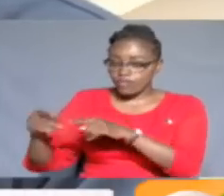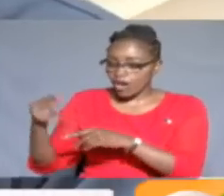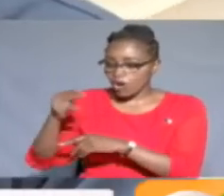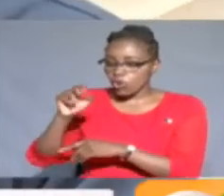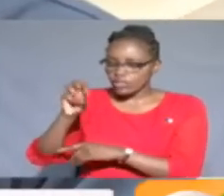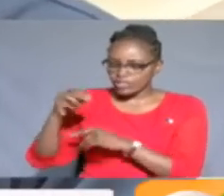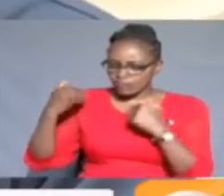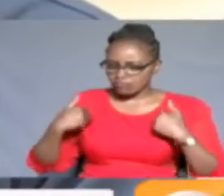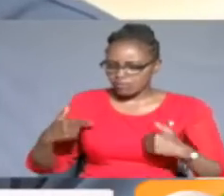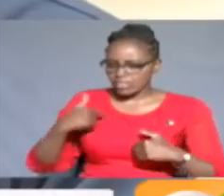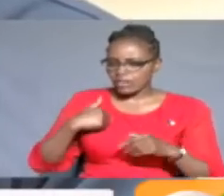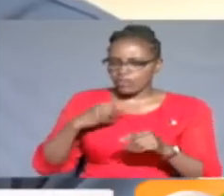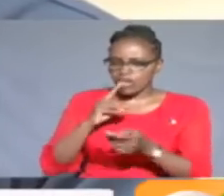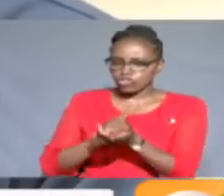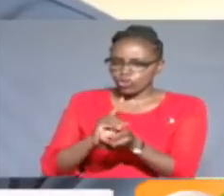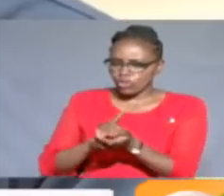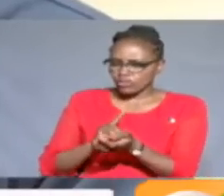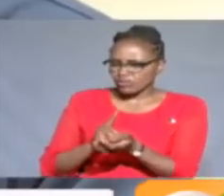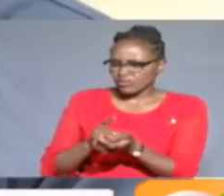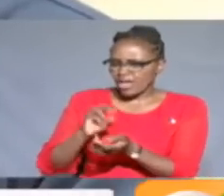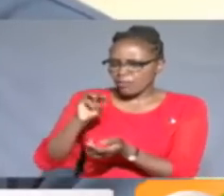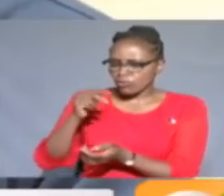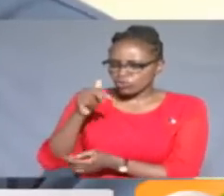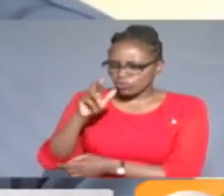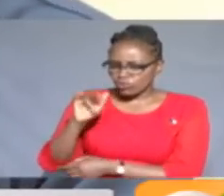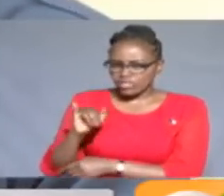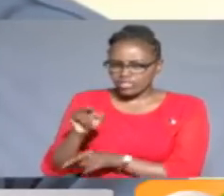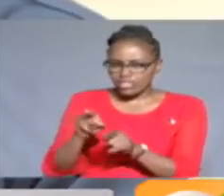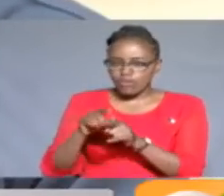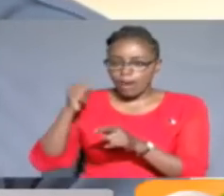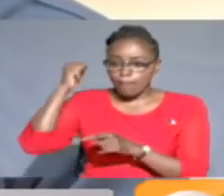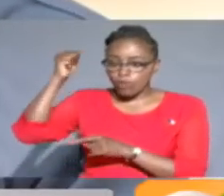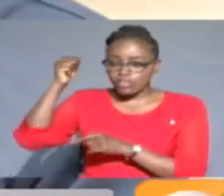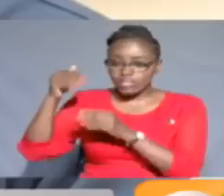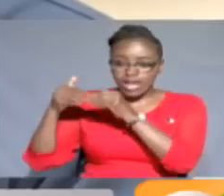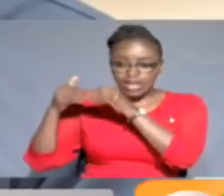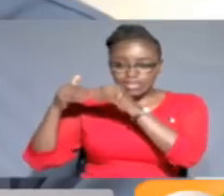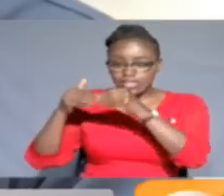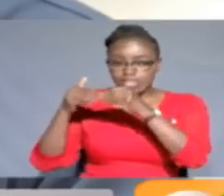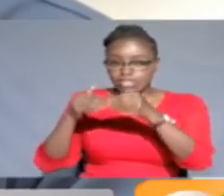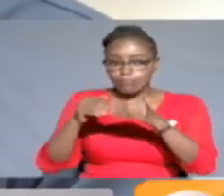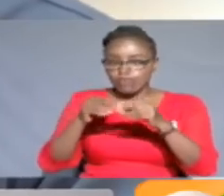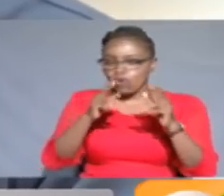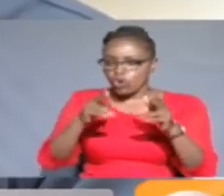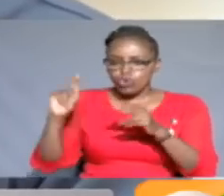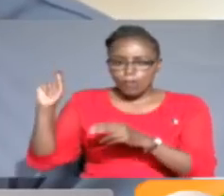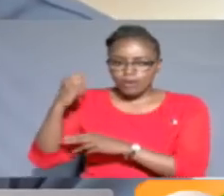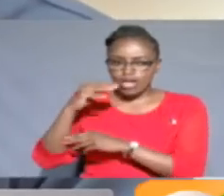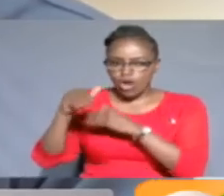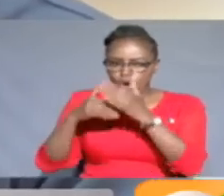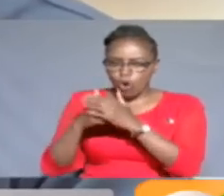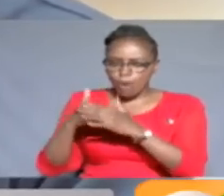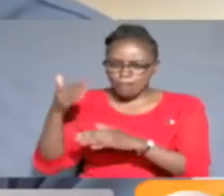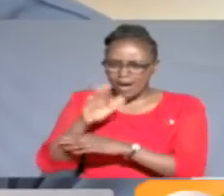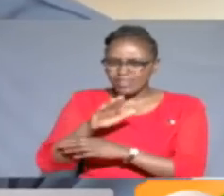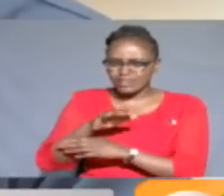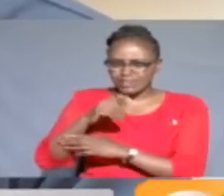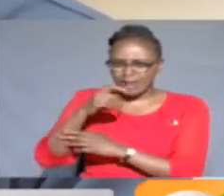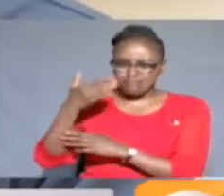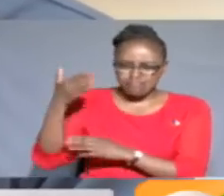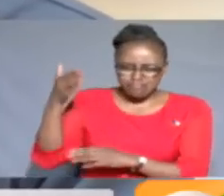Mohammed, myself as Dr. Muturi, Dr. Nyekal, the political leadership in this country, ordinary Kenyans, we all have to come back to our